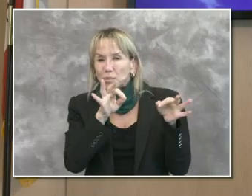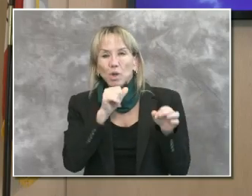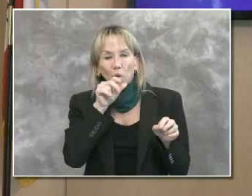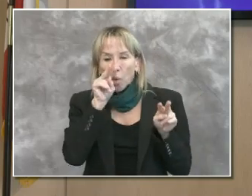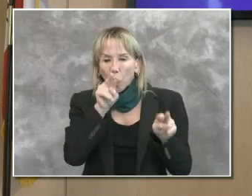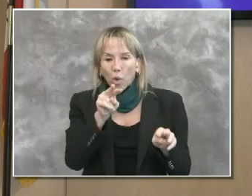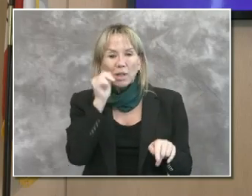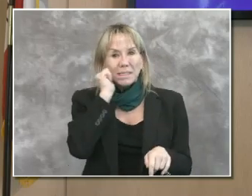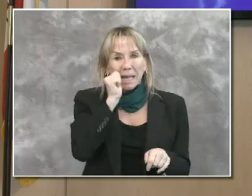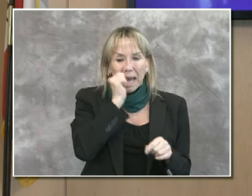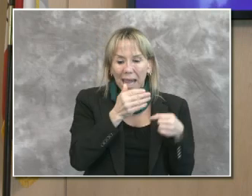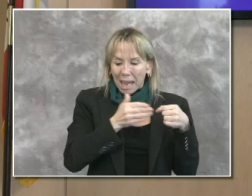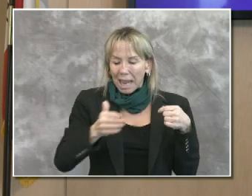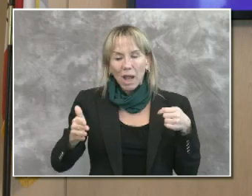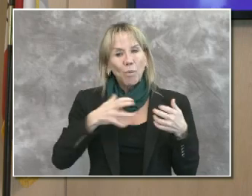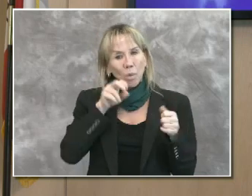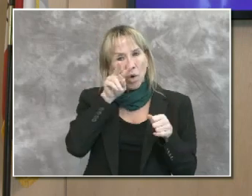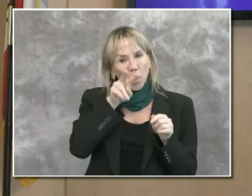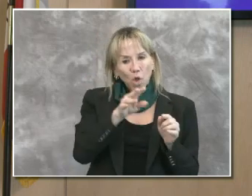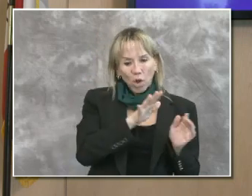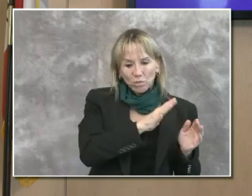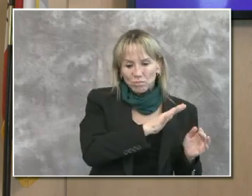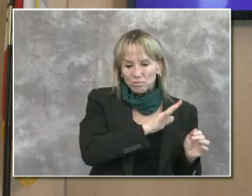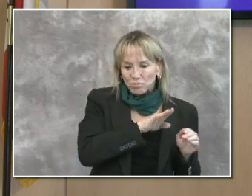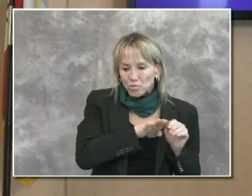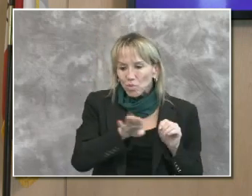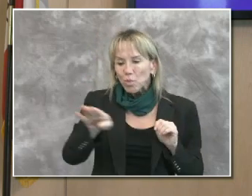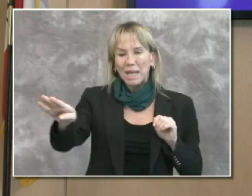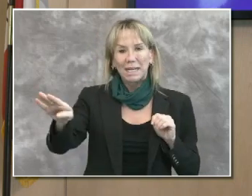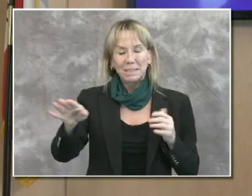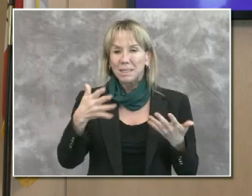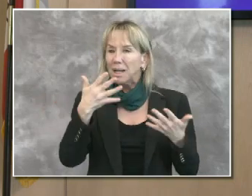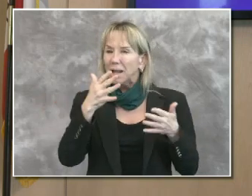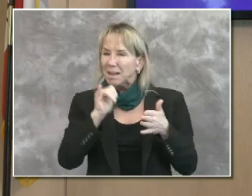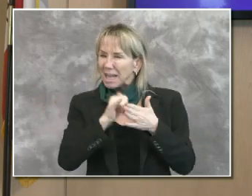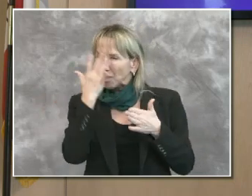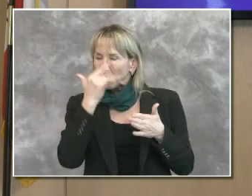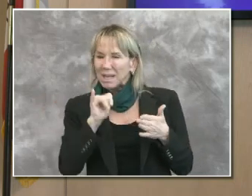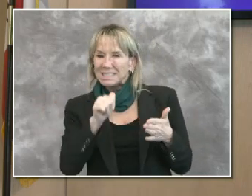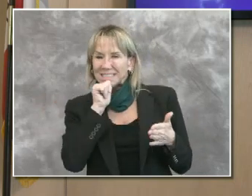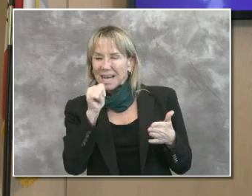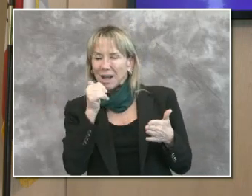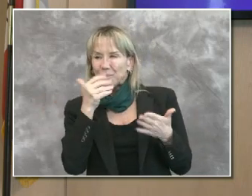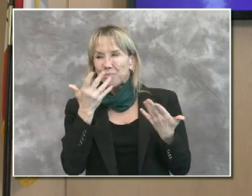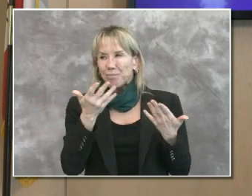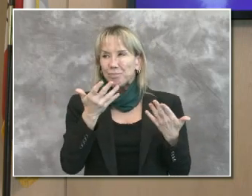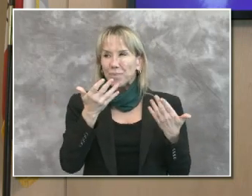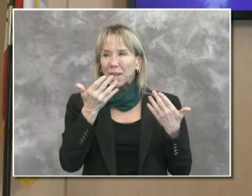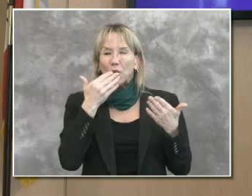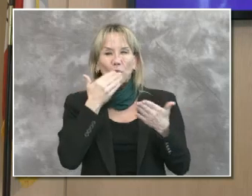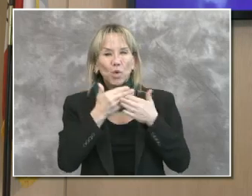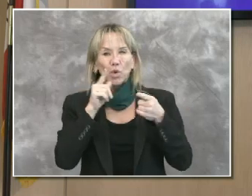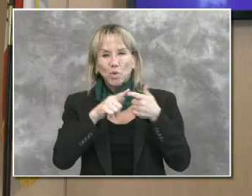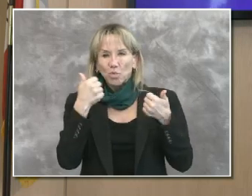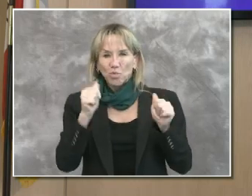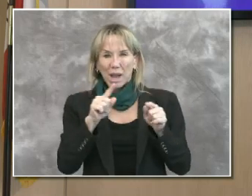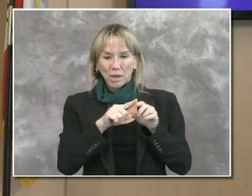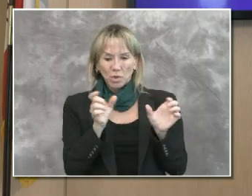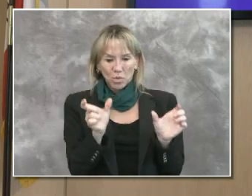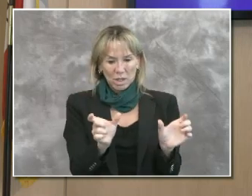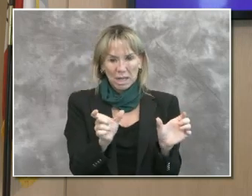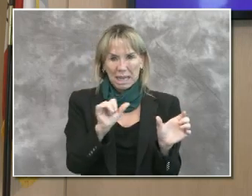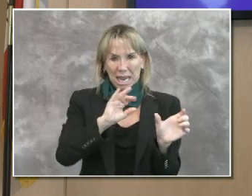look for a trend. Because of that, you don't want to simply cut the number in half, back out, count the number of days, because you'll see things like if you